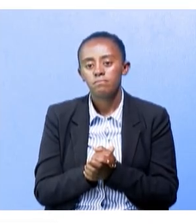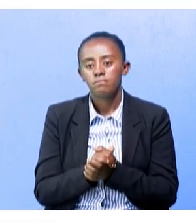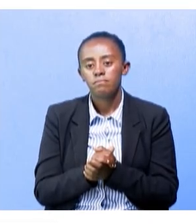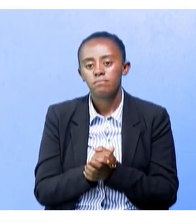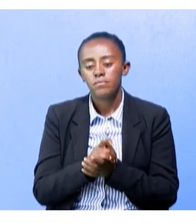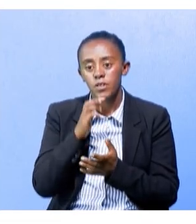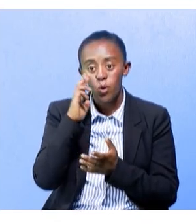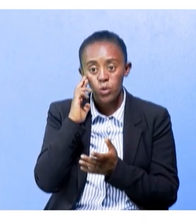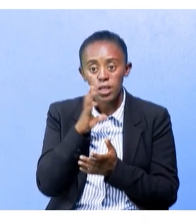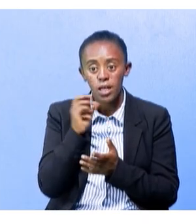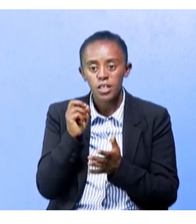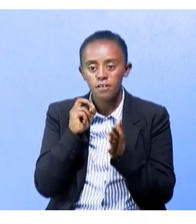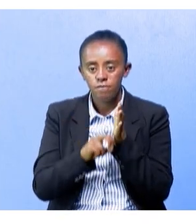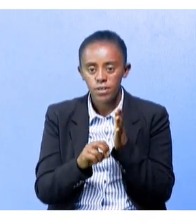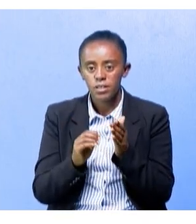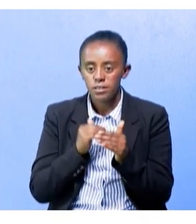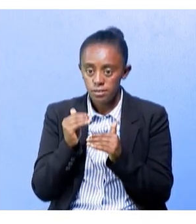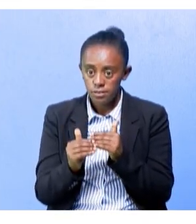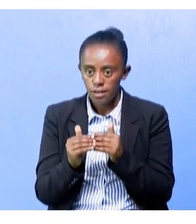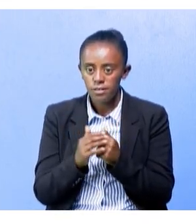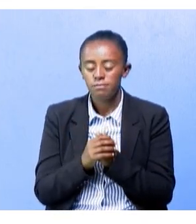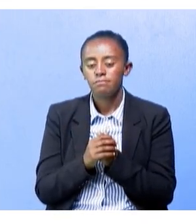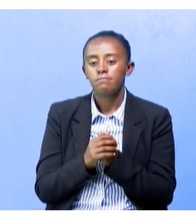Cause and effect. Then